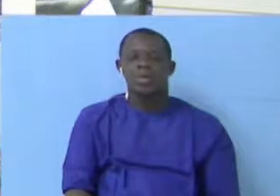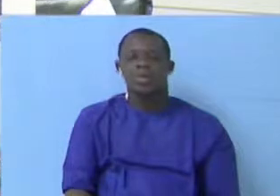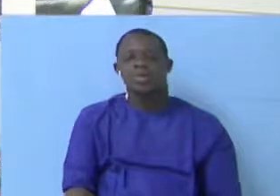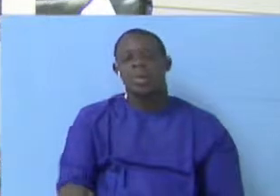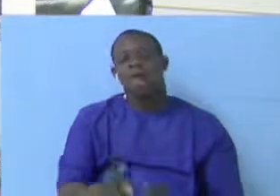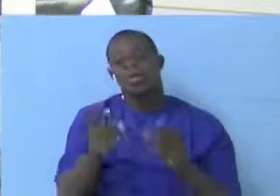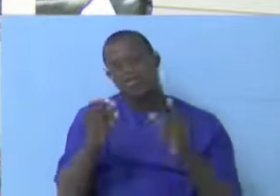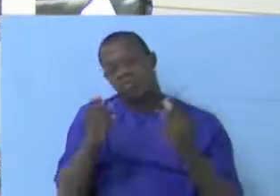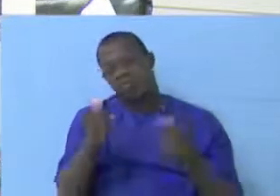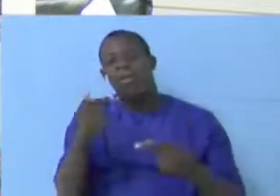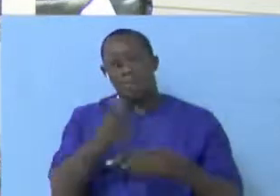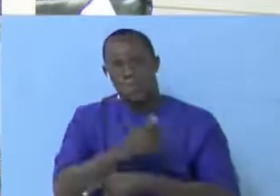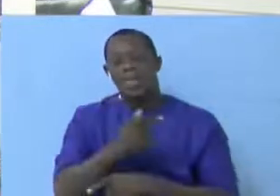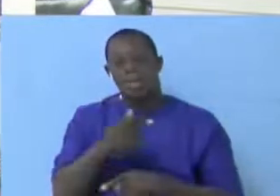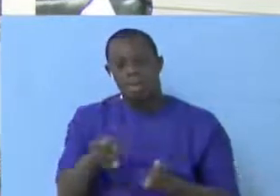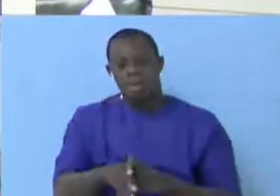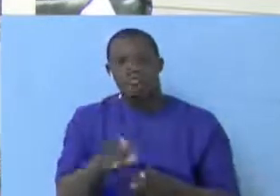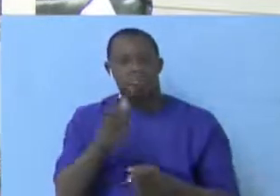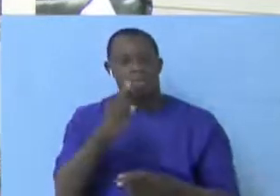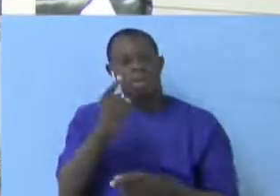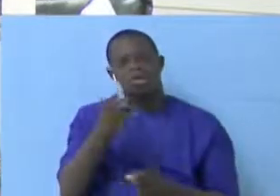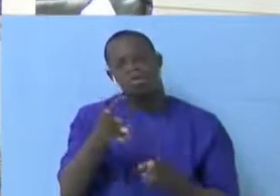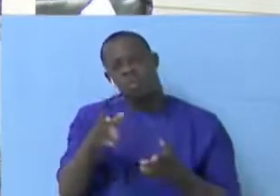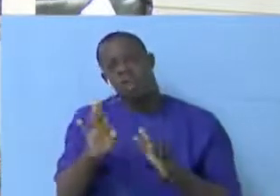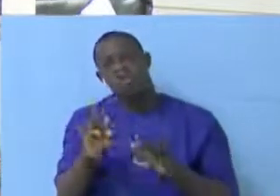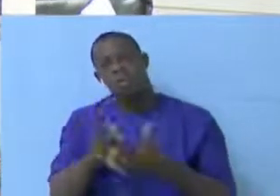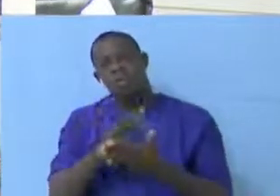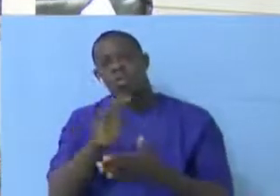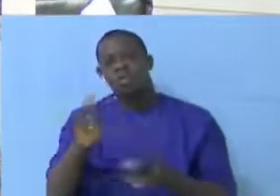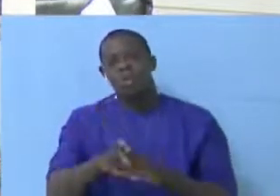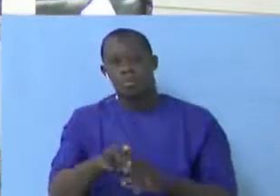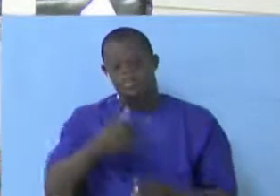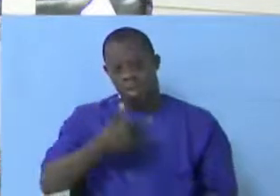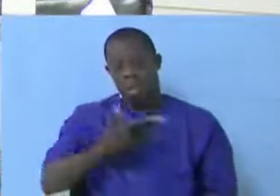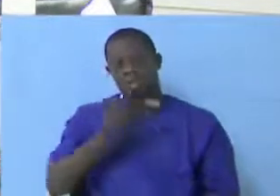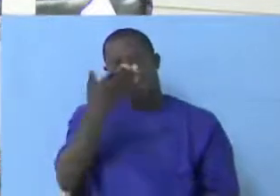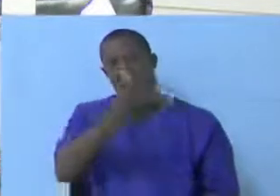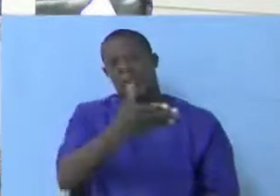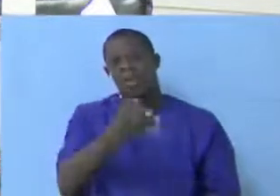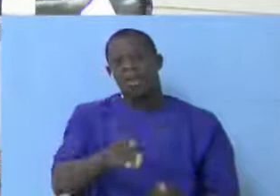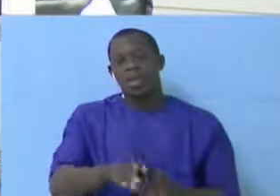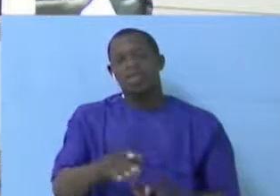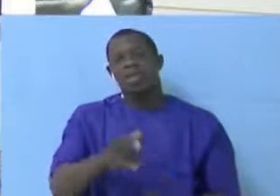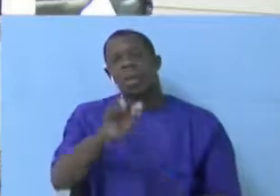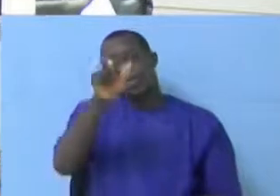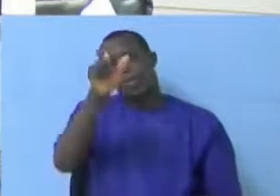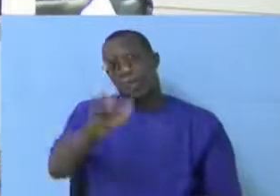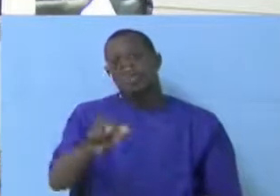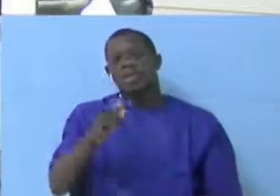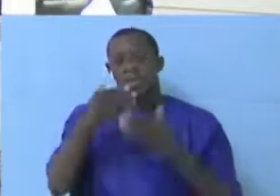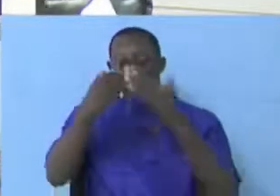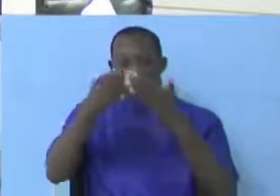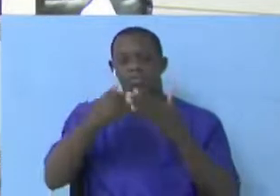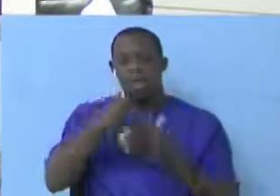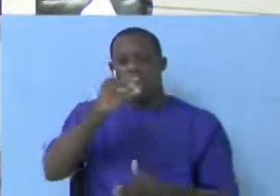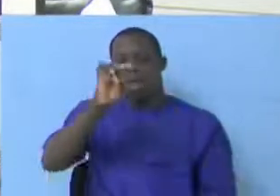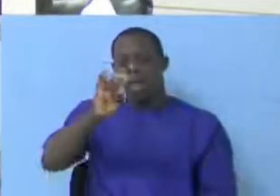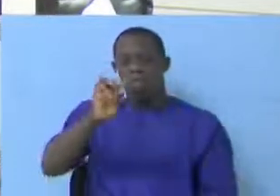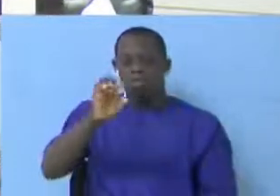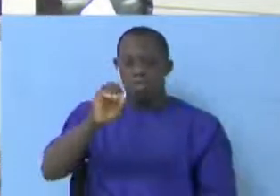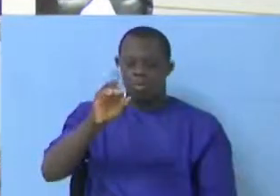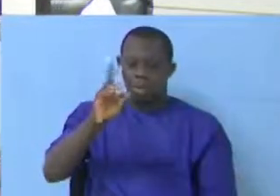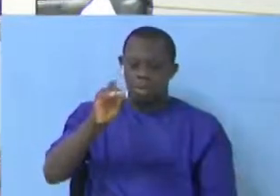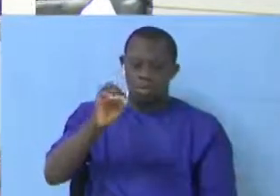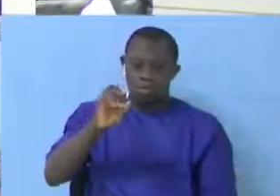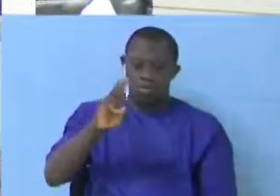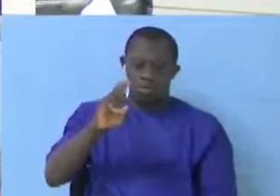at some point, yeah, for one reason or another, I was there, I was told Modja is put in cells. But this instead it was for a